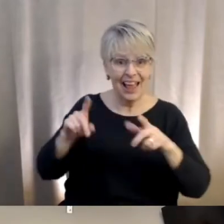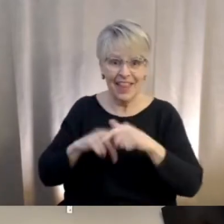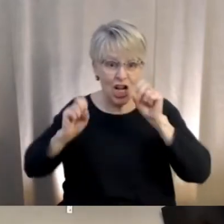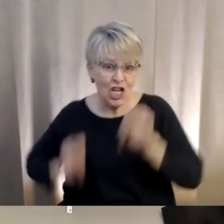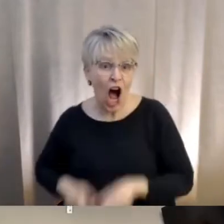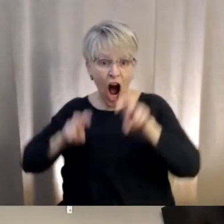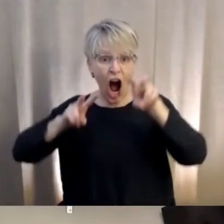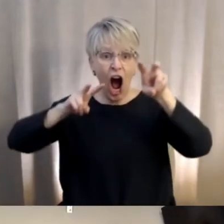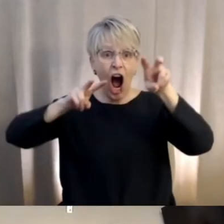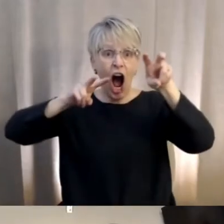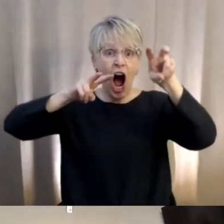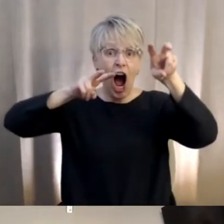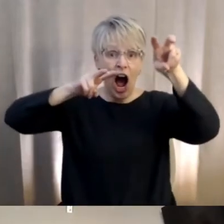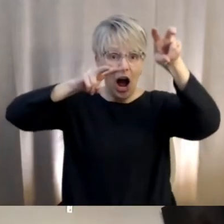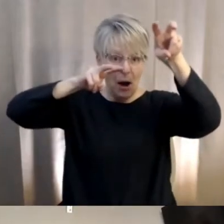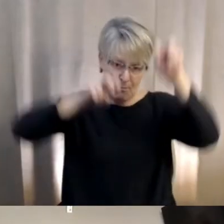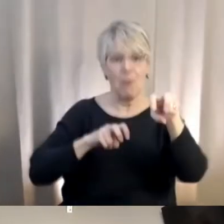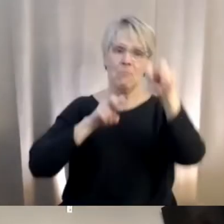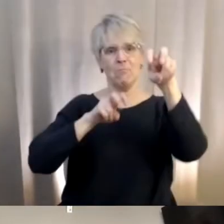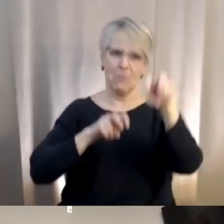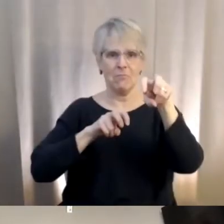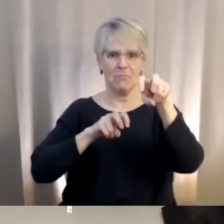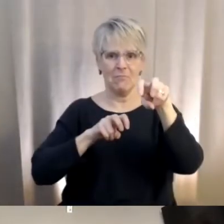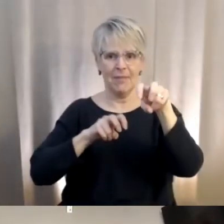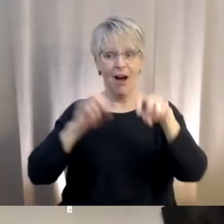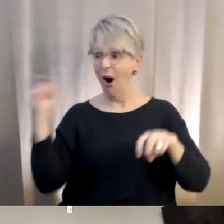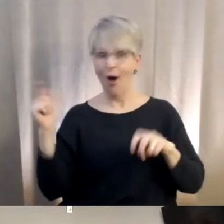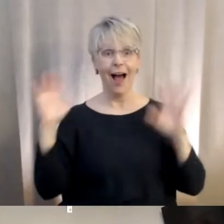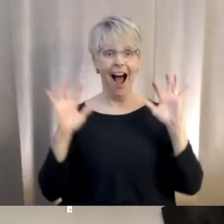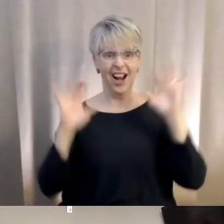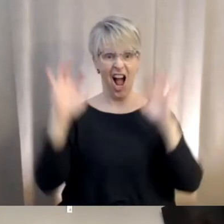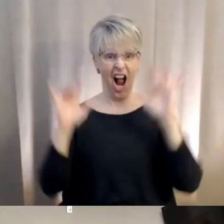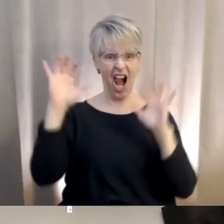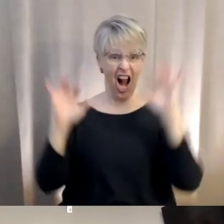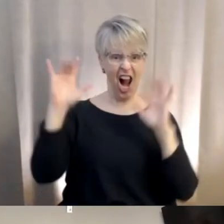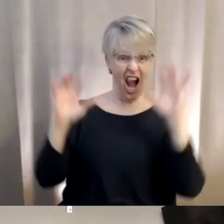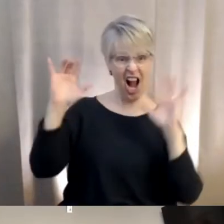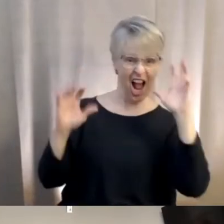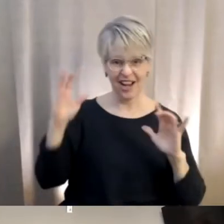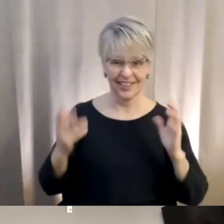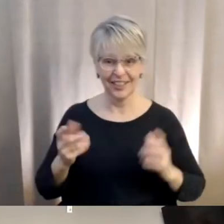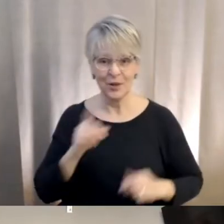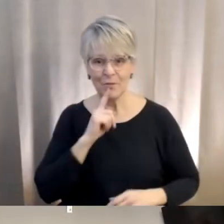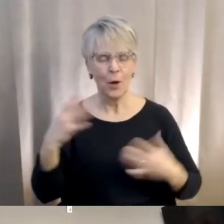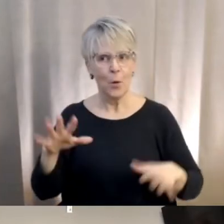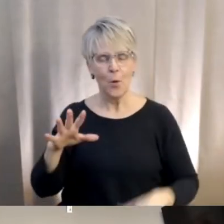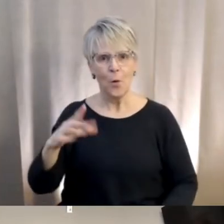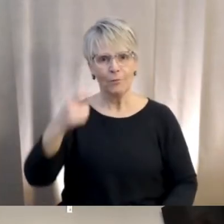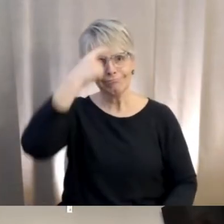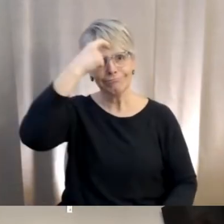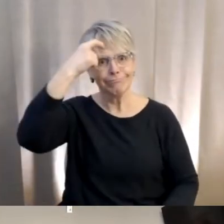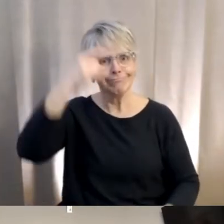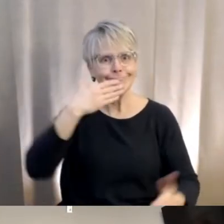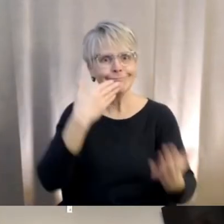launches up and lands it, and it's just perfect. And everyone likes clapping and laughing. Like it was a really memorable, sweet